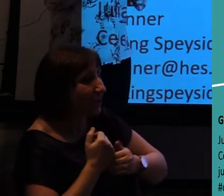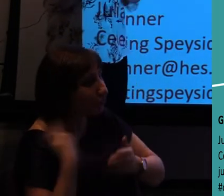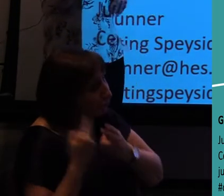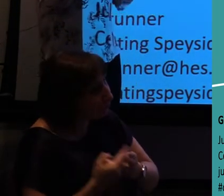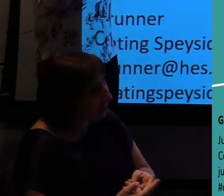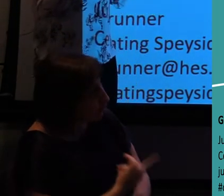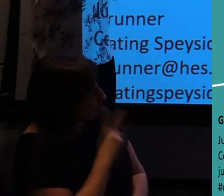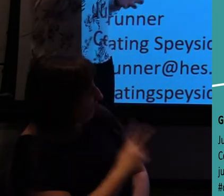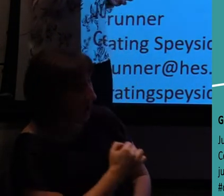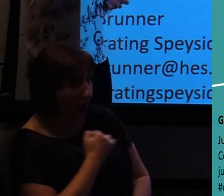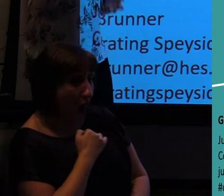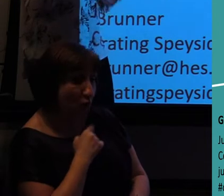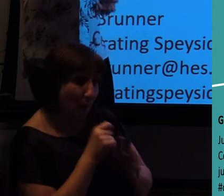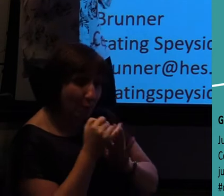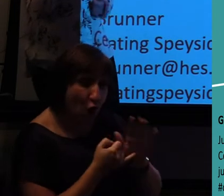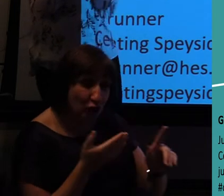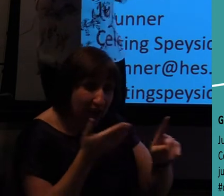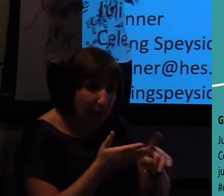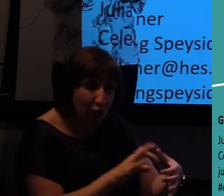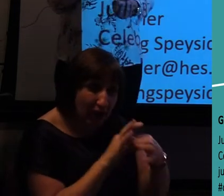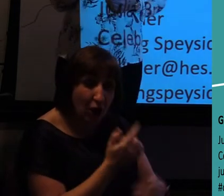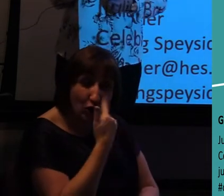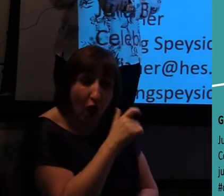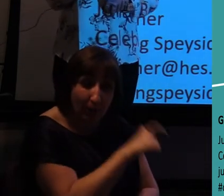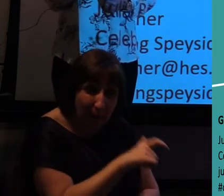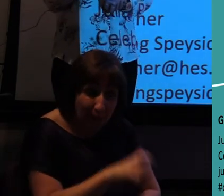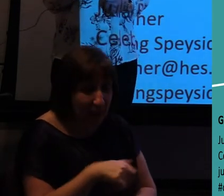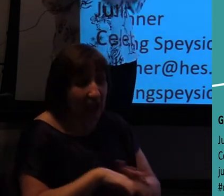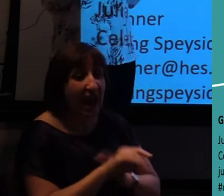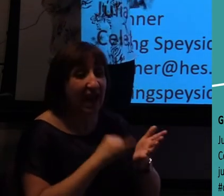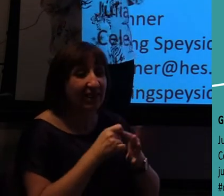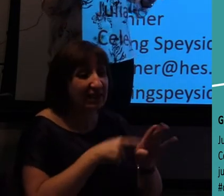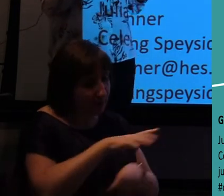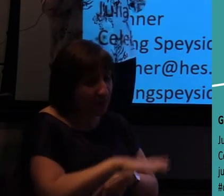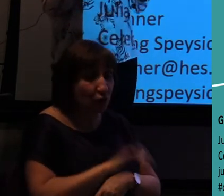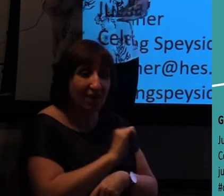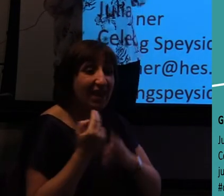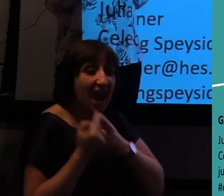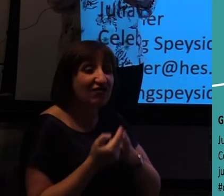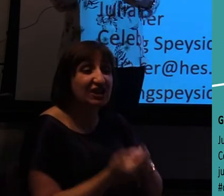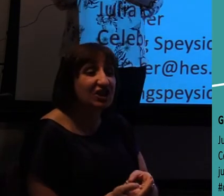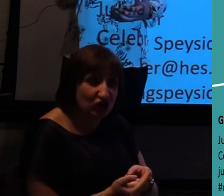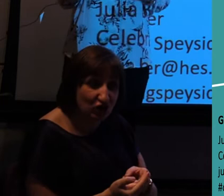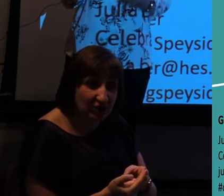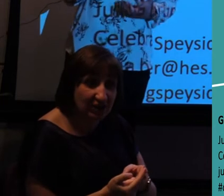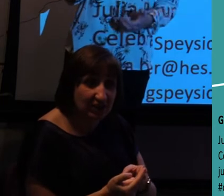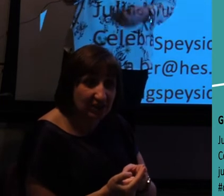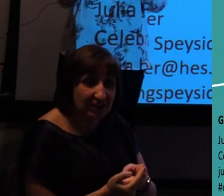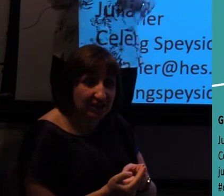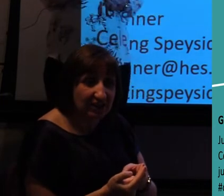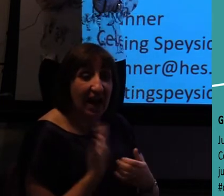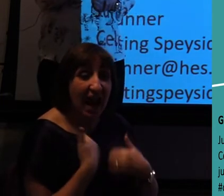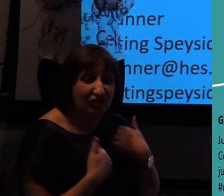Because you see, our project aims to engage young people in the spee catchment with their heritage in an interesting, fun